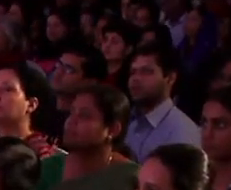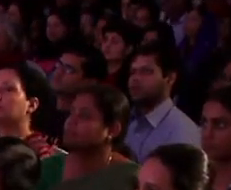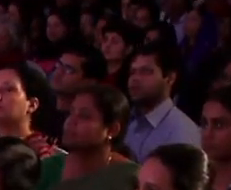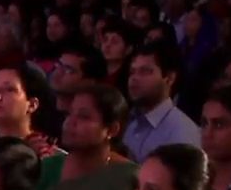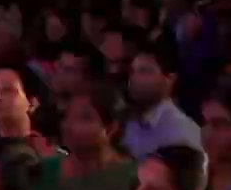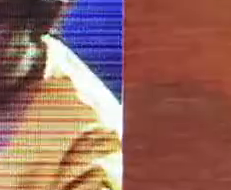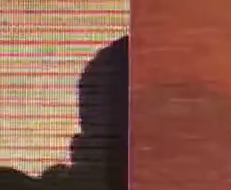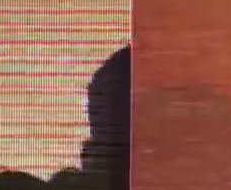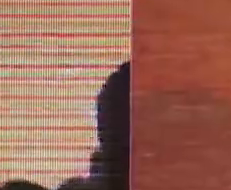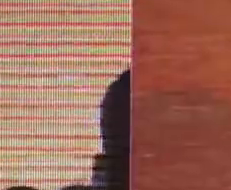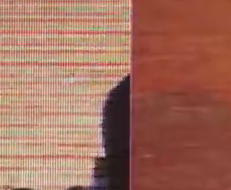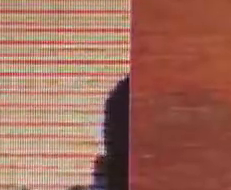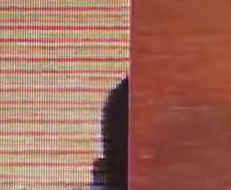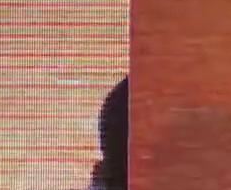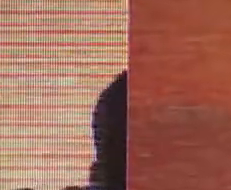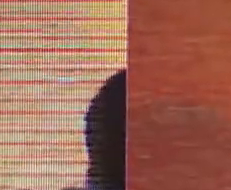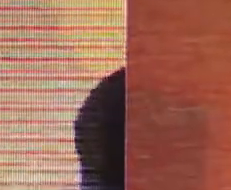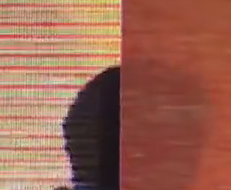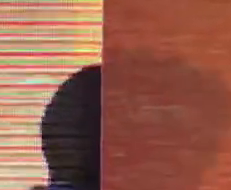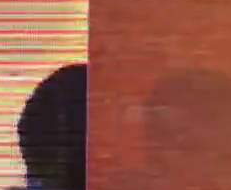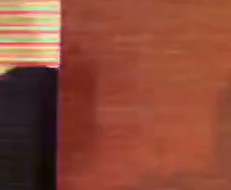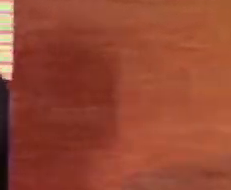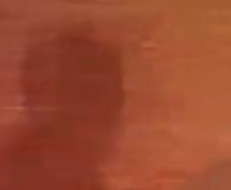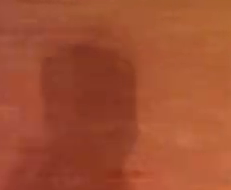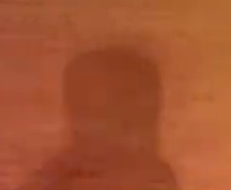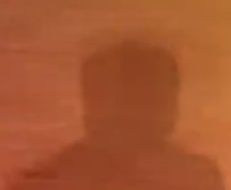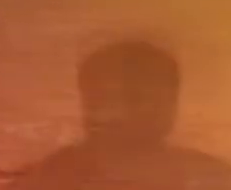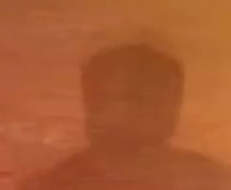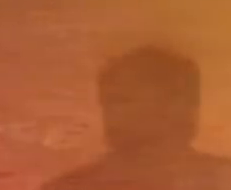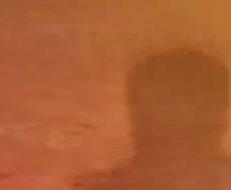come forward to present the memento to sir.